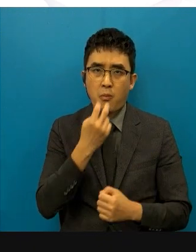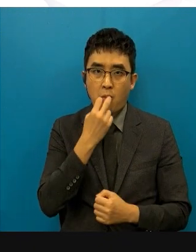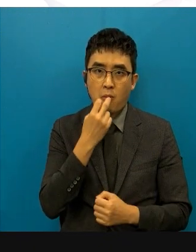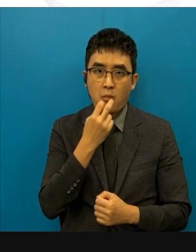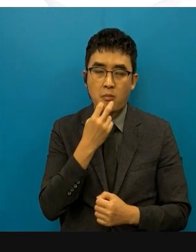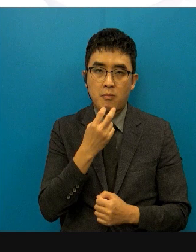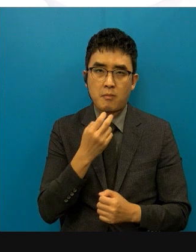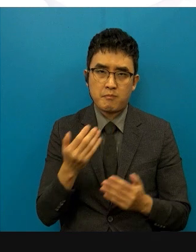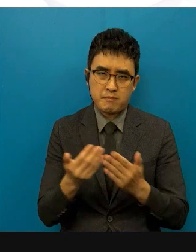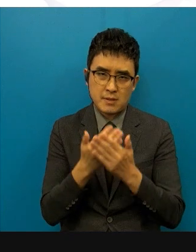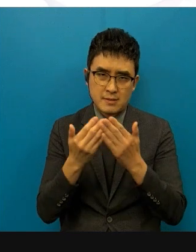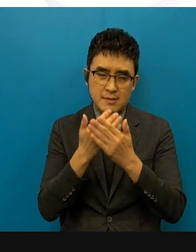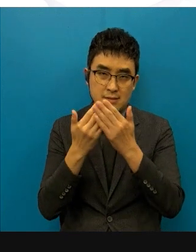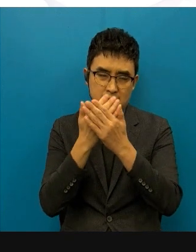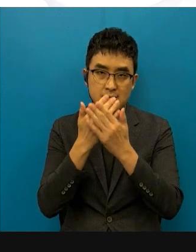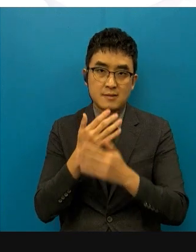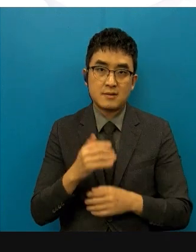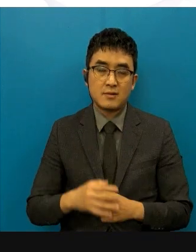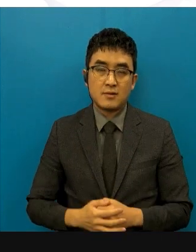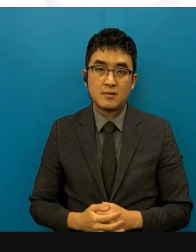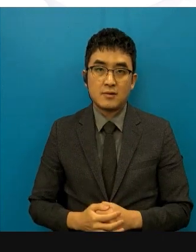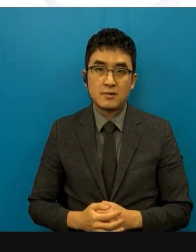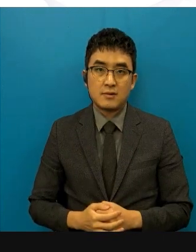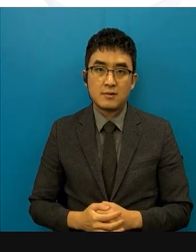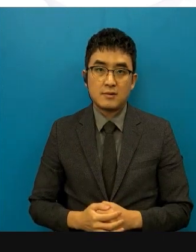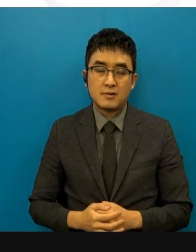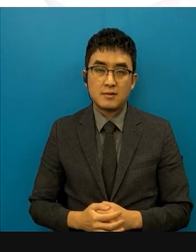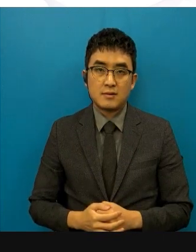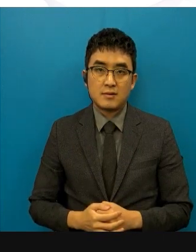allowing the easy access to health care for everyone